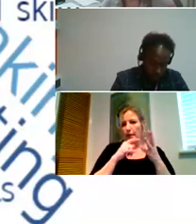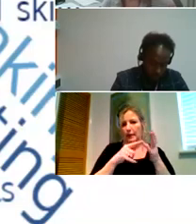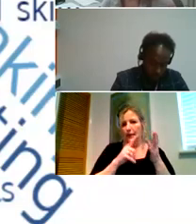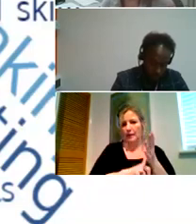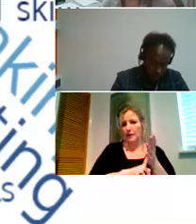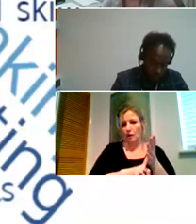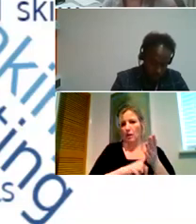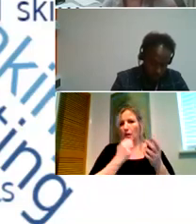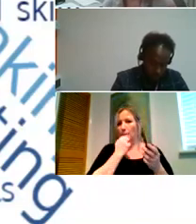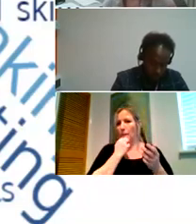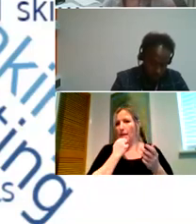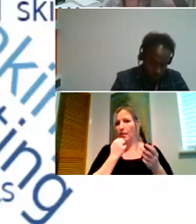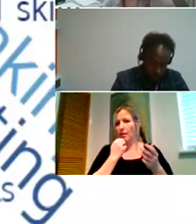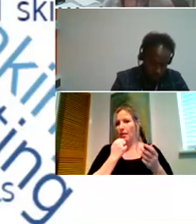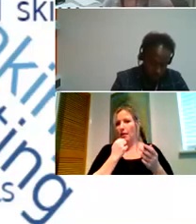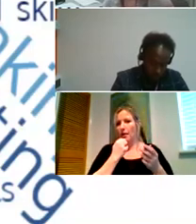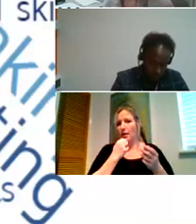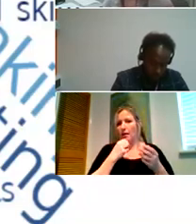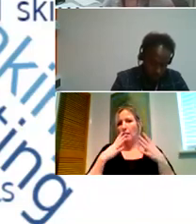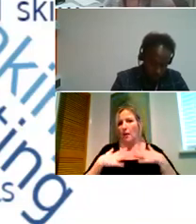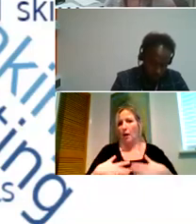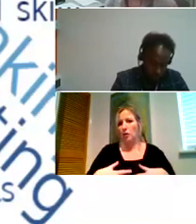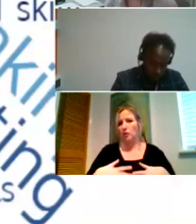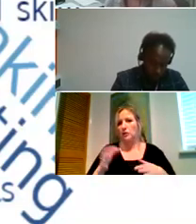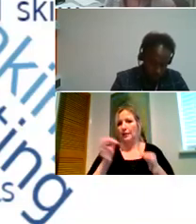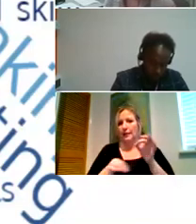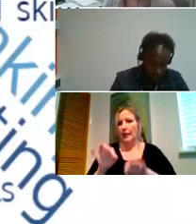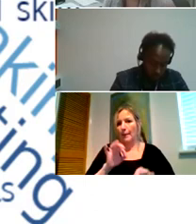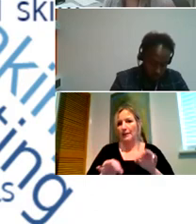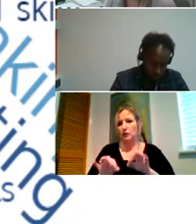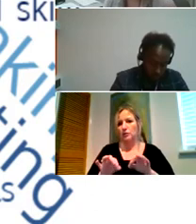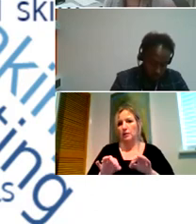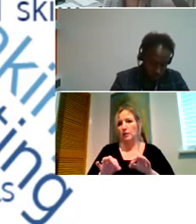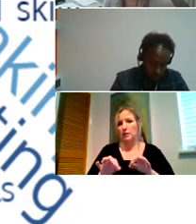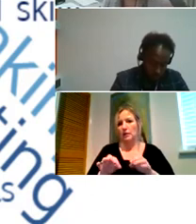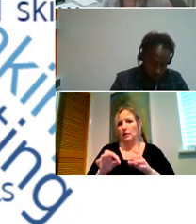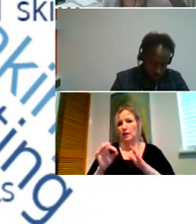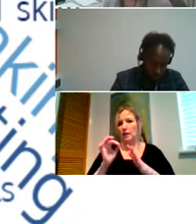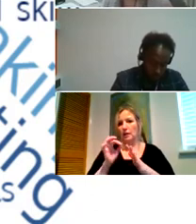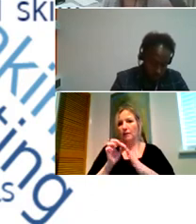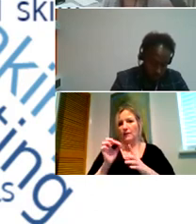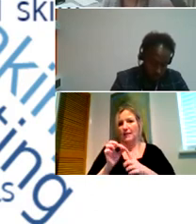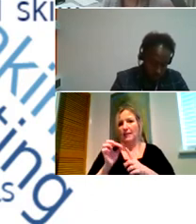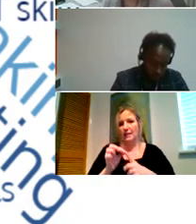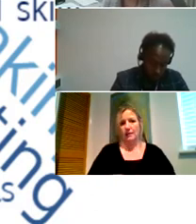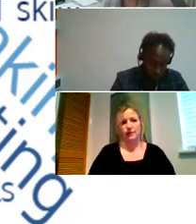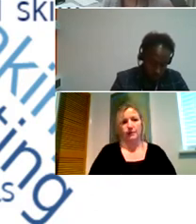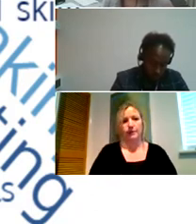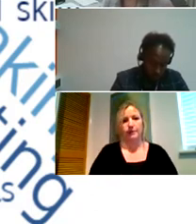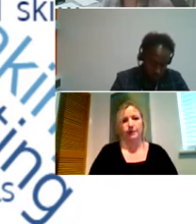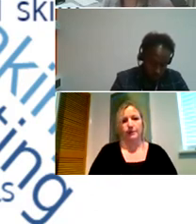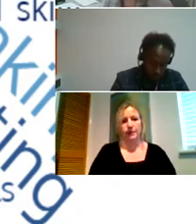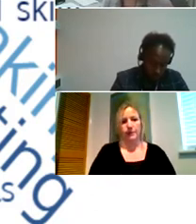chemistry, and physics. This is a very good course for those who not only want to improve their